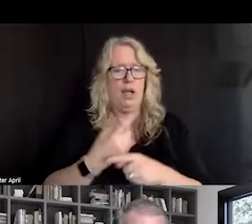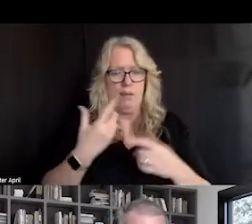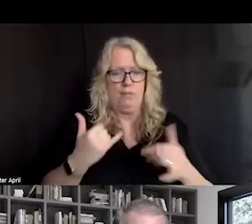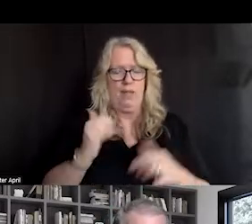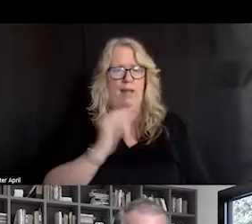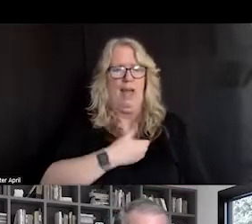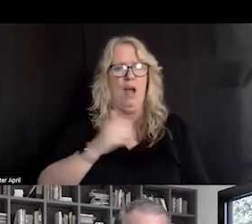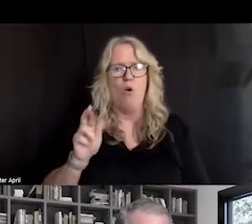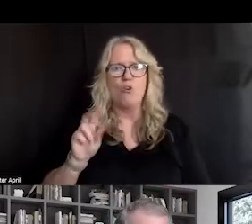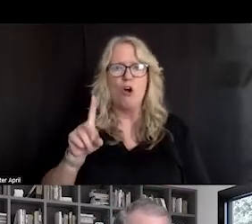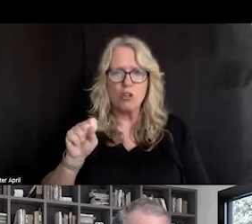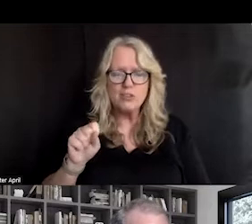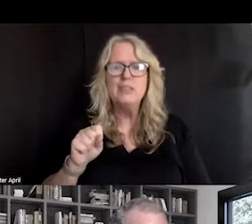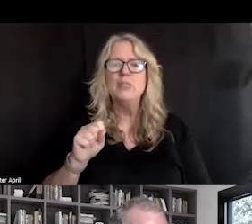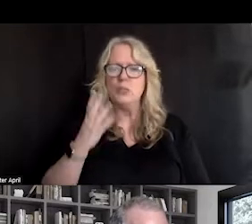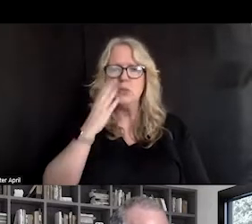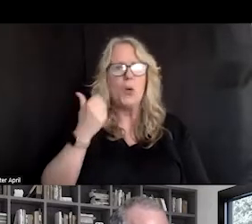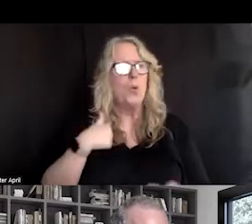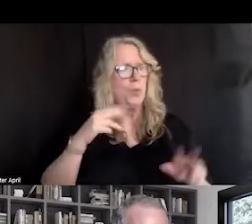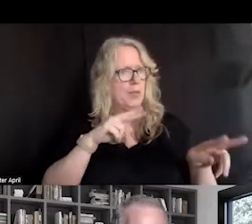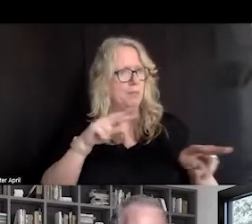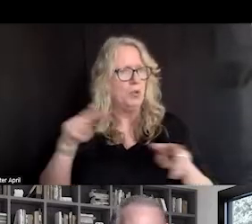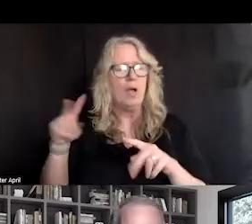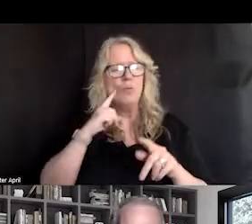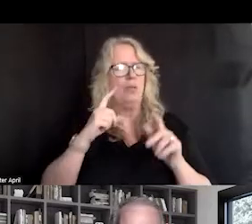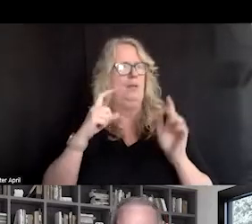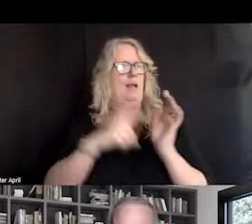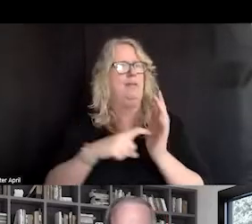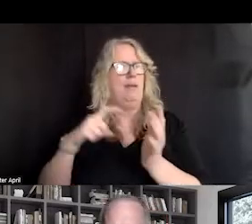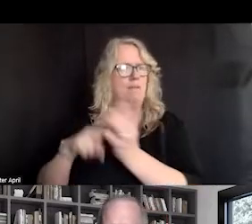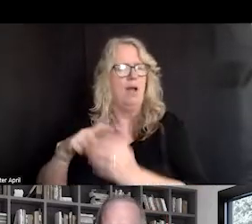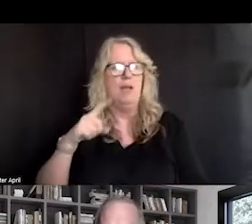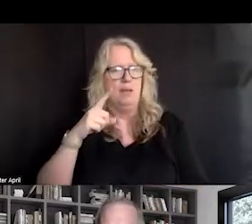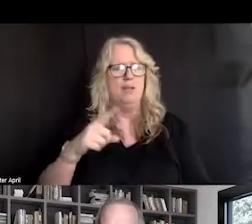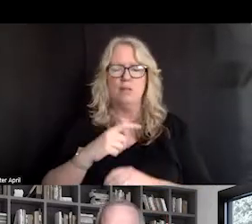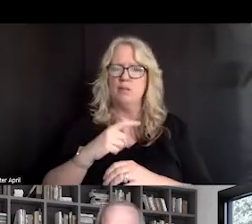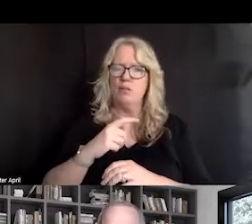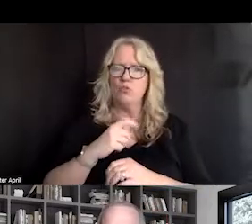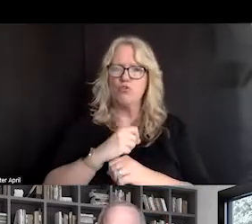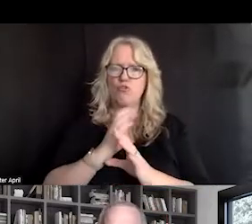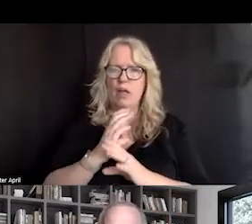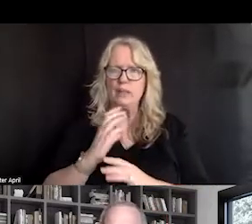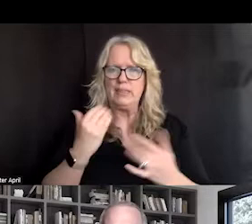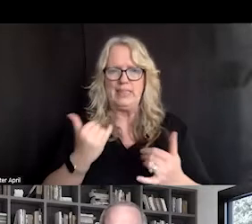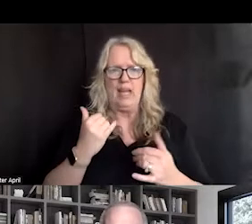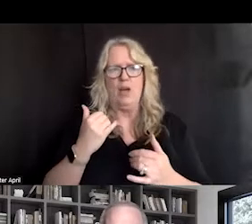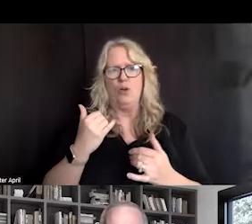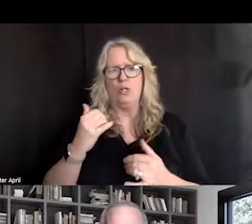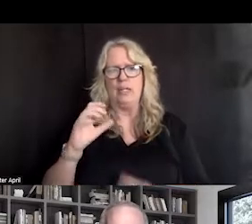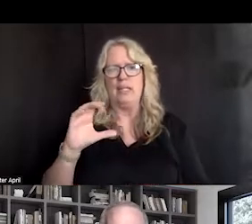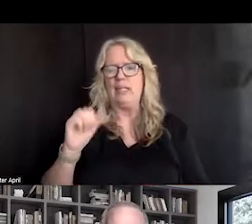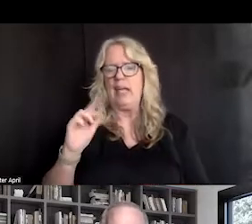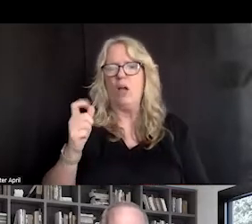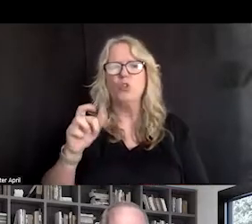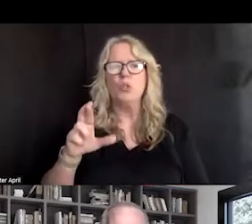now. And as we looked around the landscape, we identified the Crisis Now calculator as an